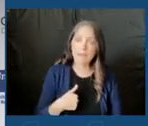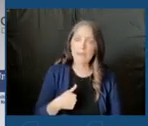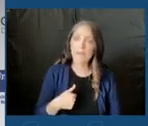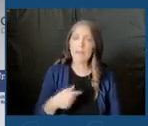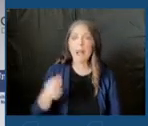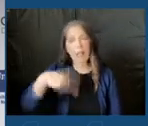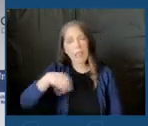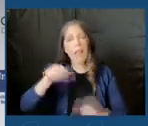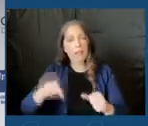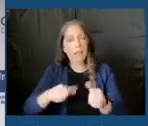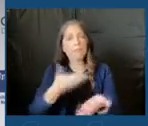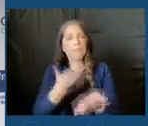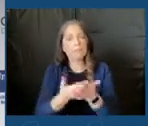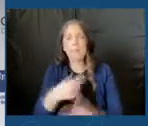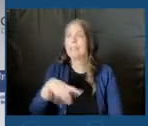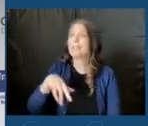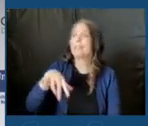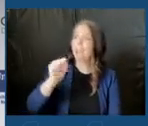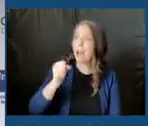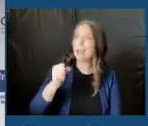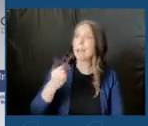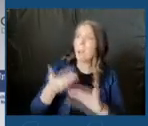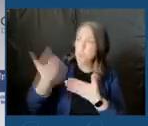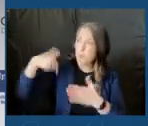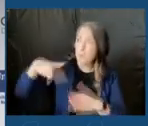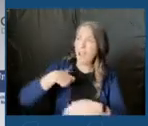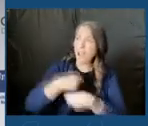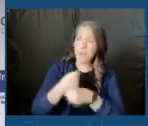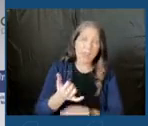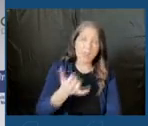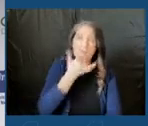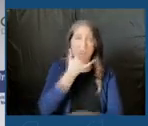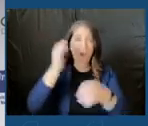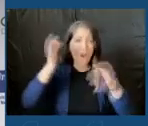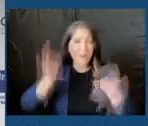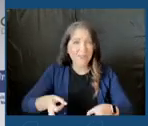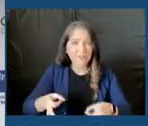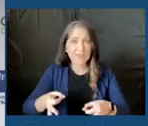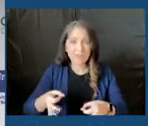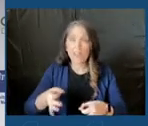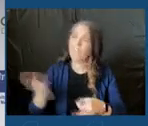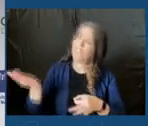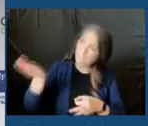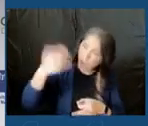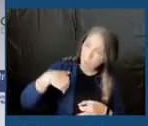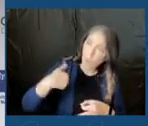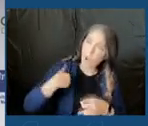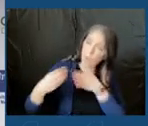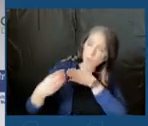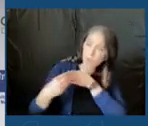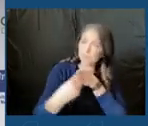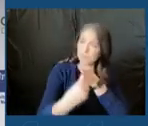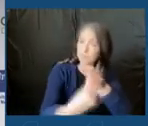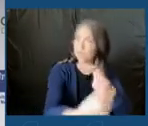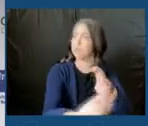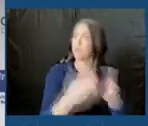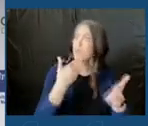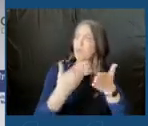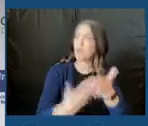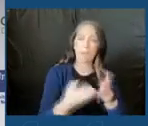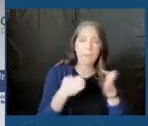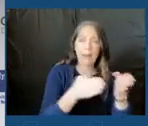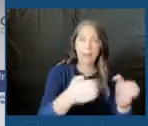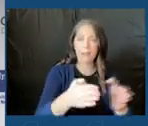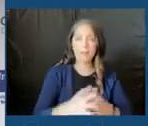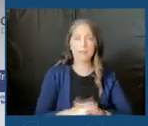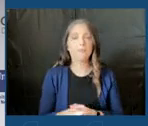say, listen, I made the wrong decision. Follow me and I'll take you on a different path. And to help our senior citizens